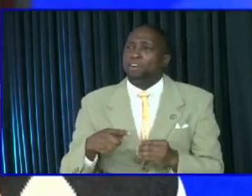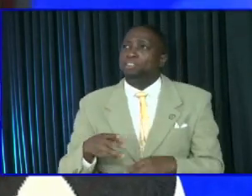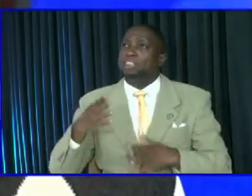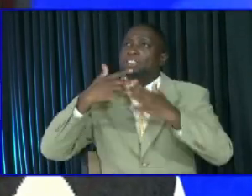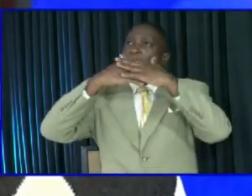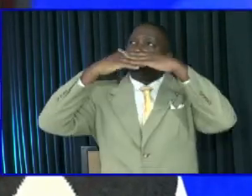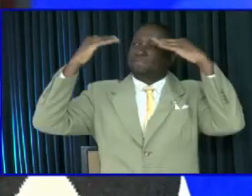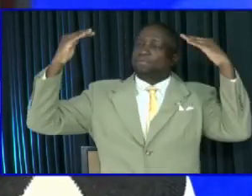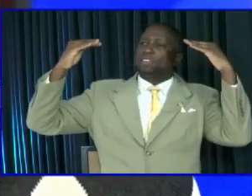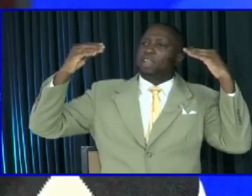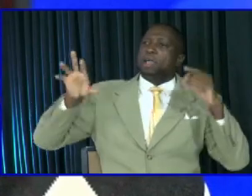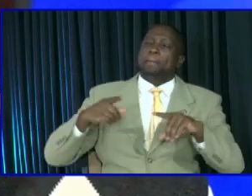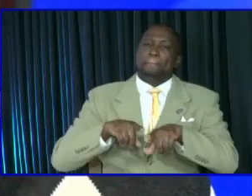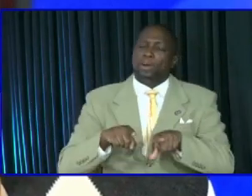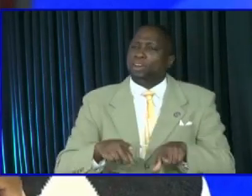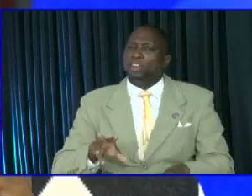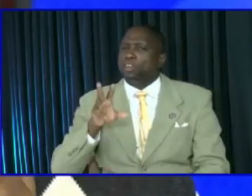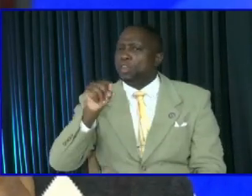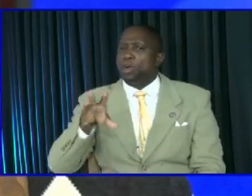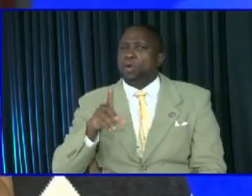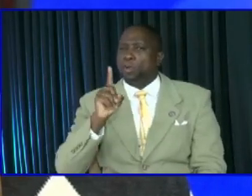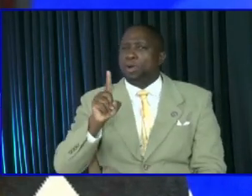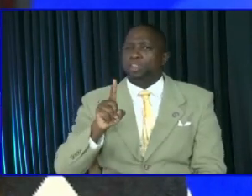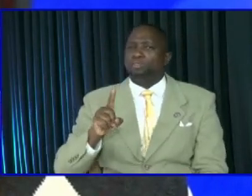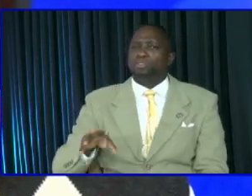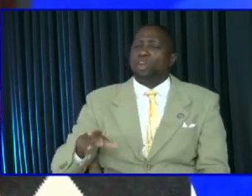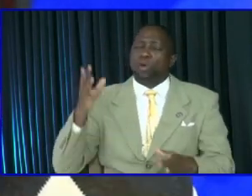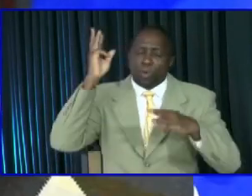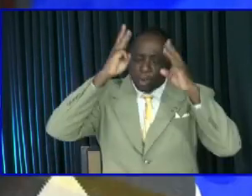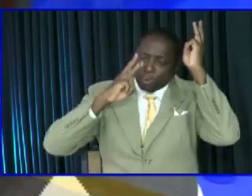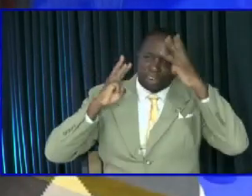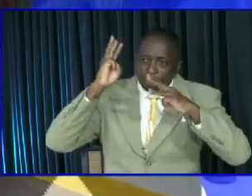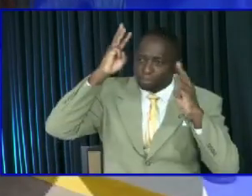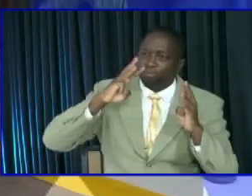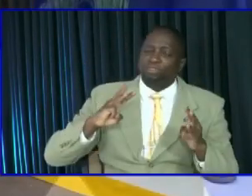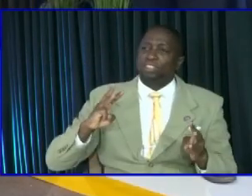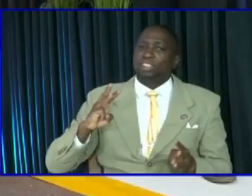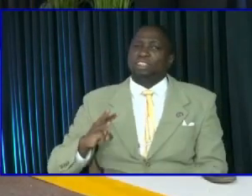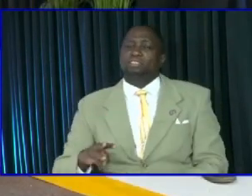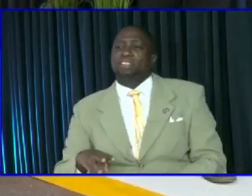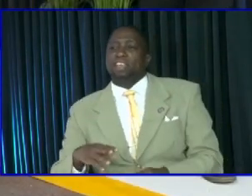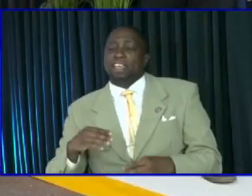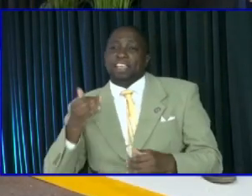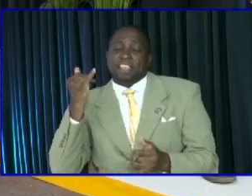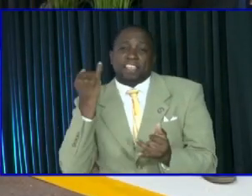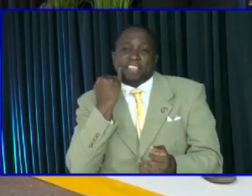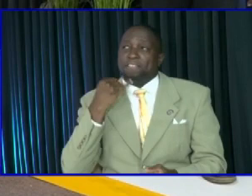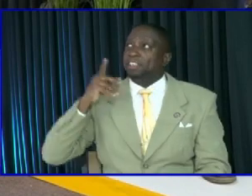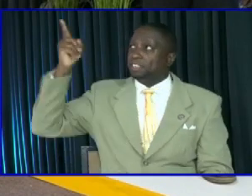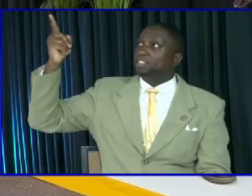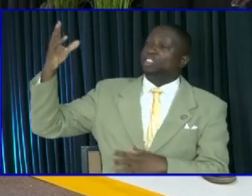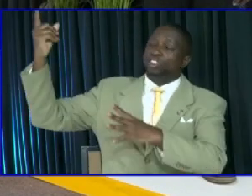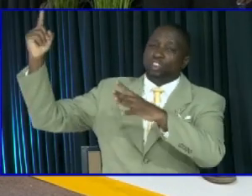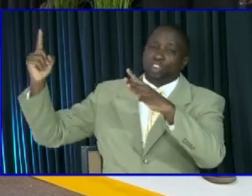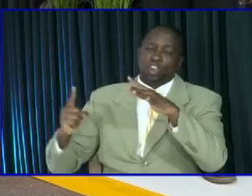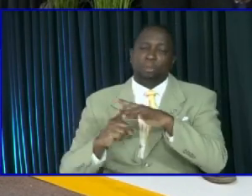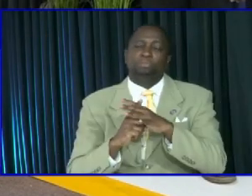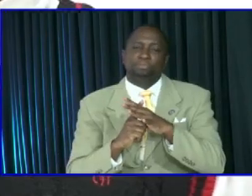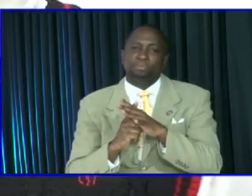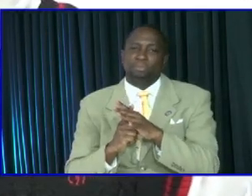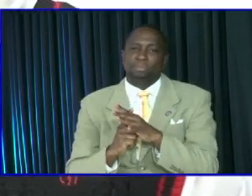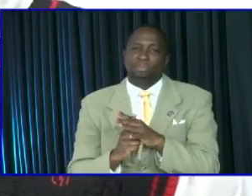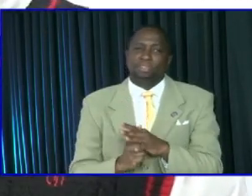Bomb, but no one seems worried about the day my Lord should come. Better set the house